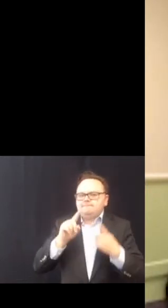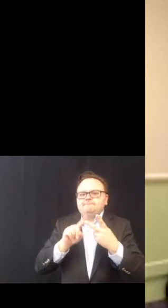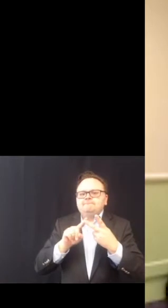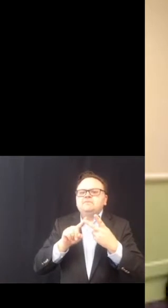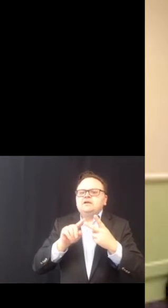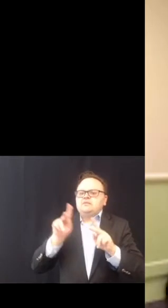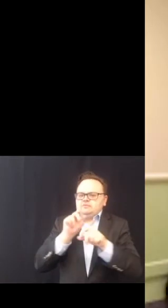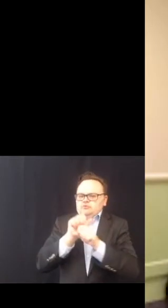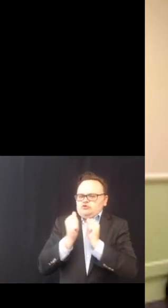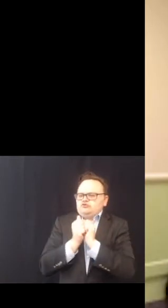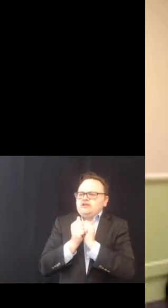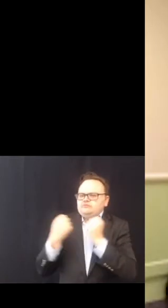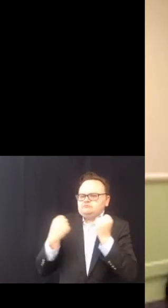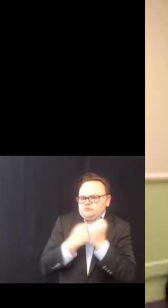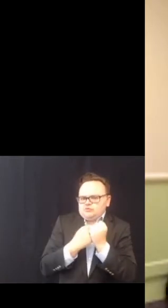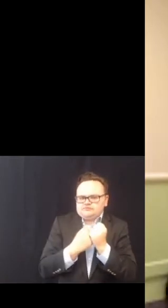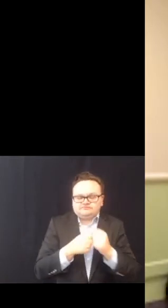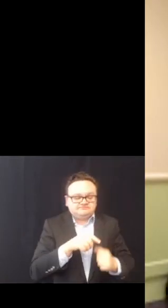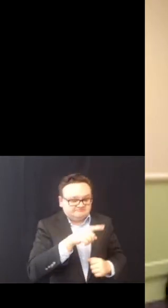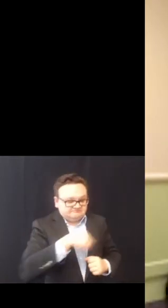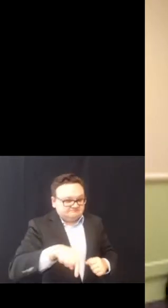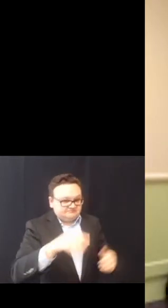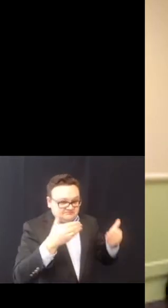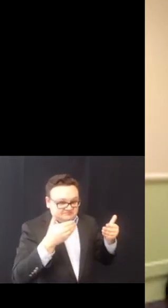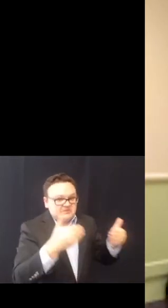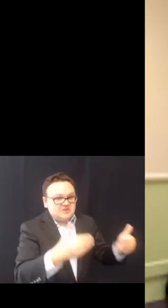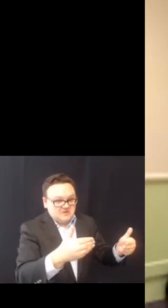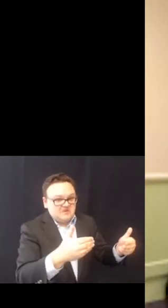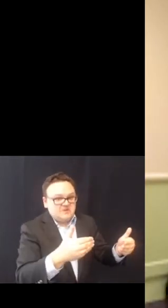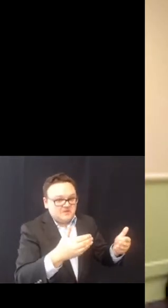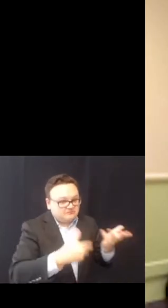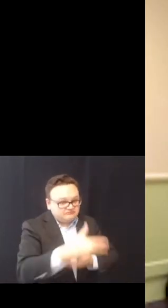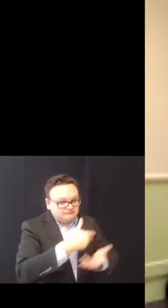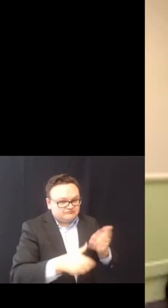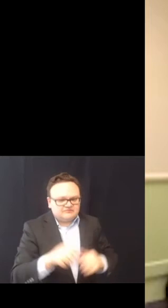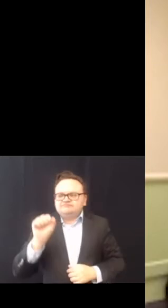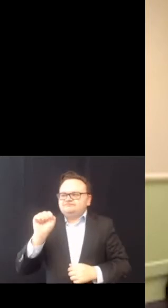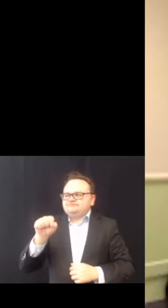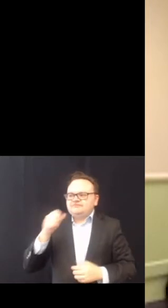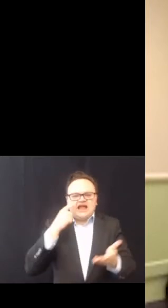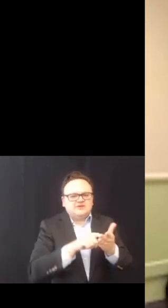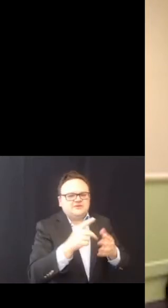Do you get along well with your boss and your coworkers? Yes. I see you guys joking around a lot. Mm-hmm. So when do you work?